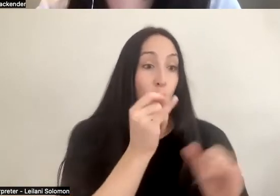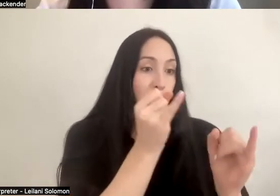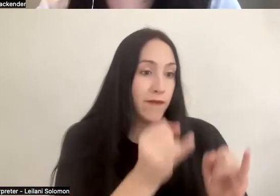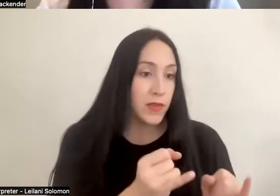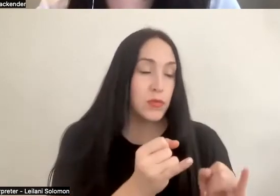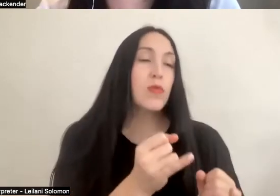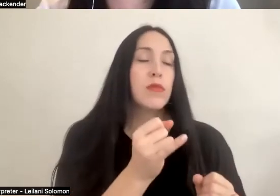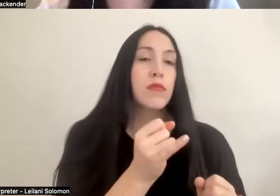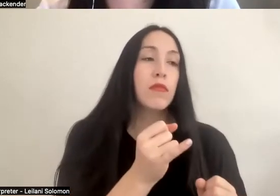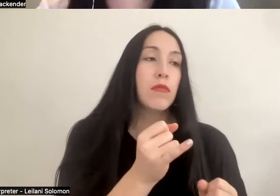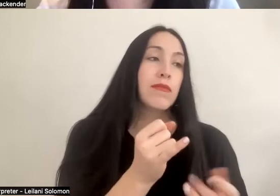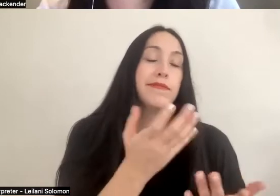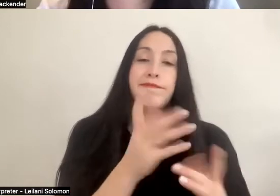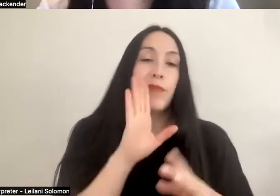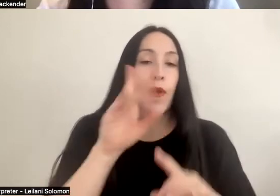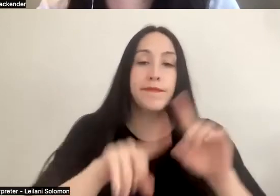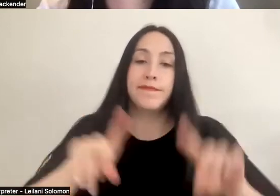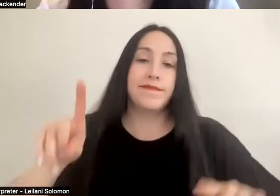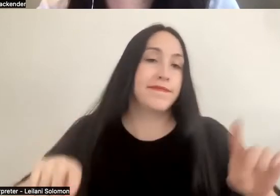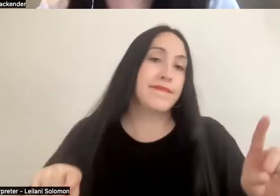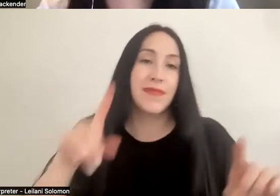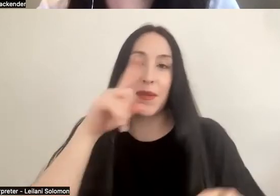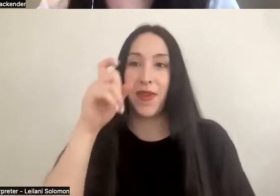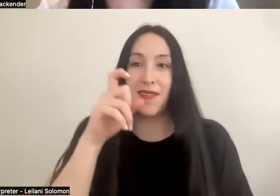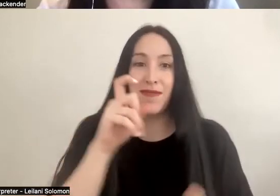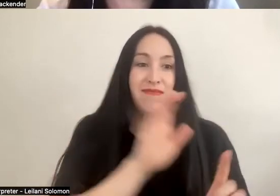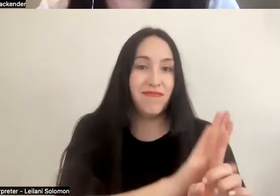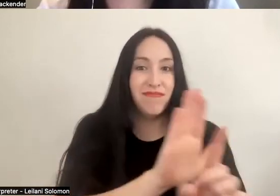else that I talk with, because your circumstances, your